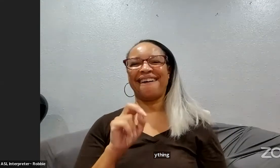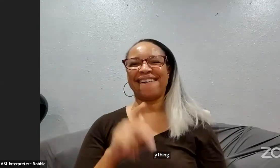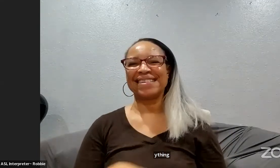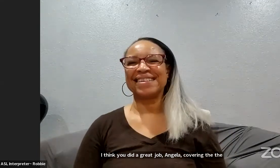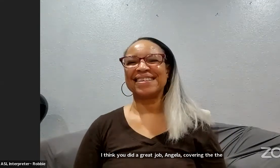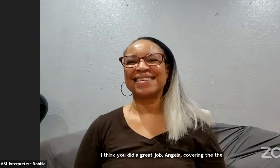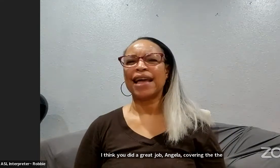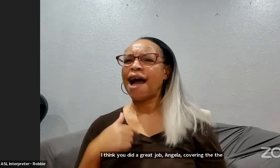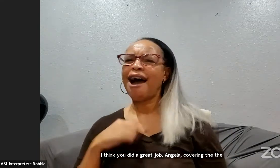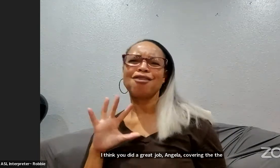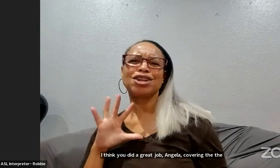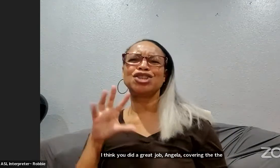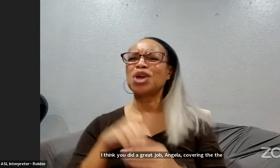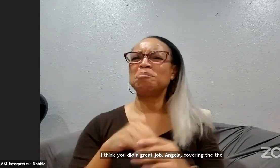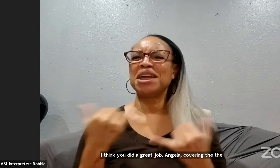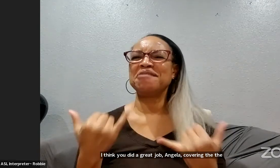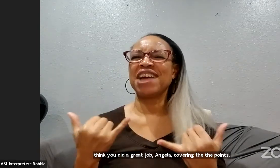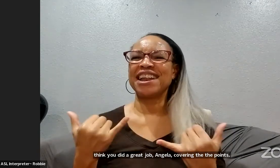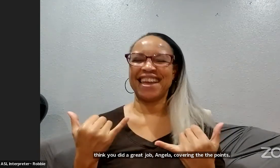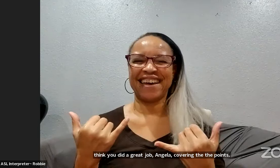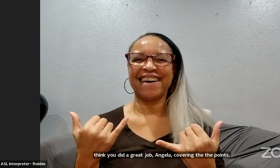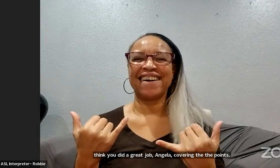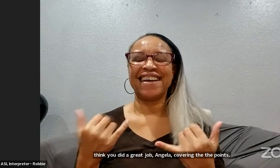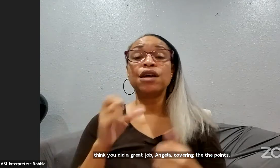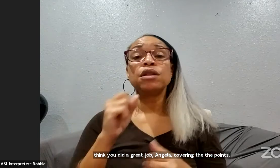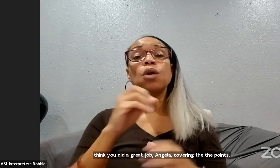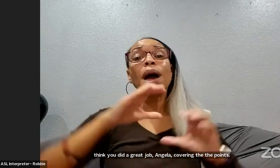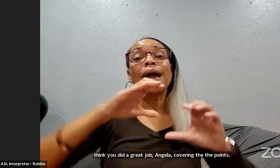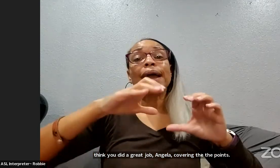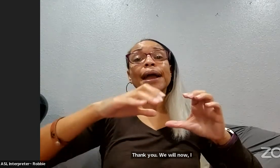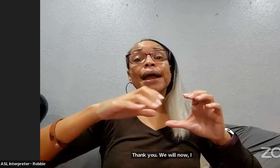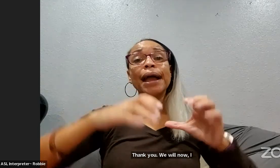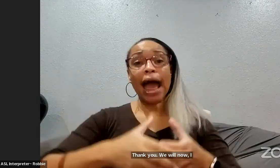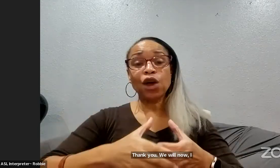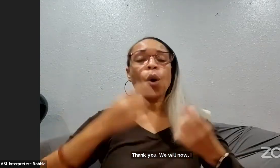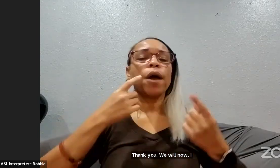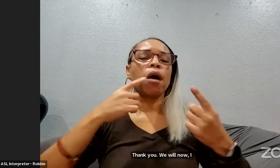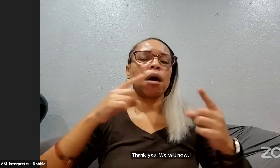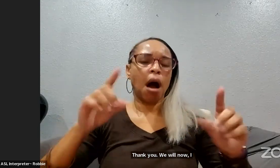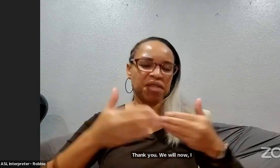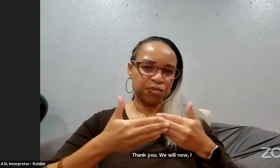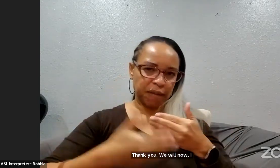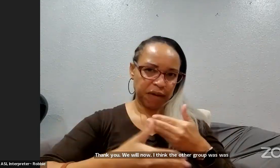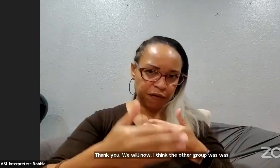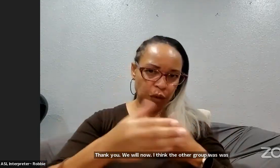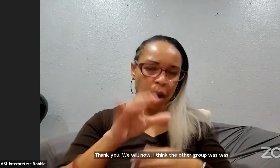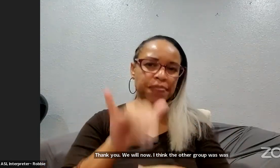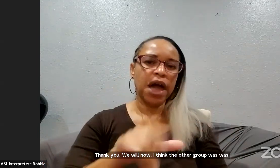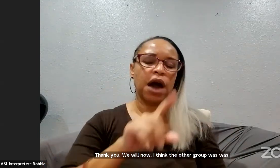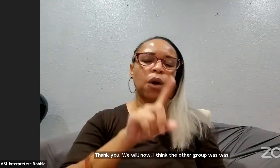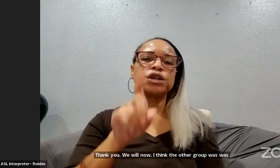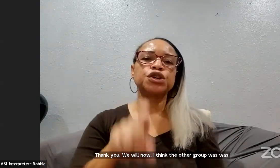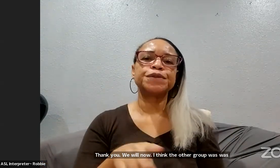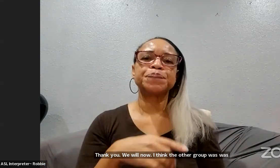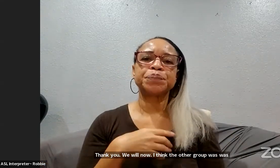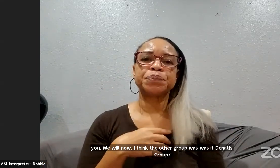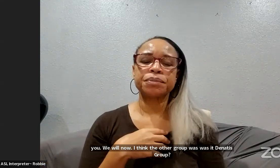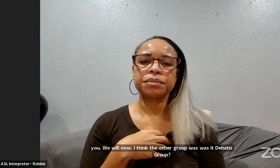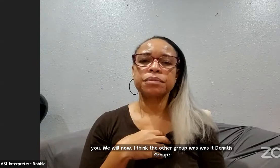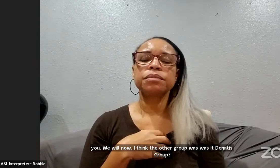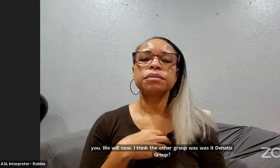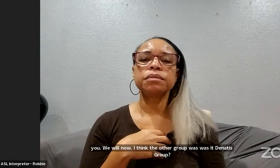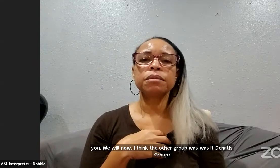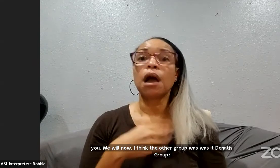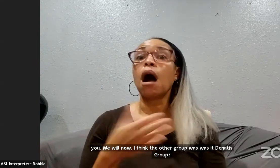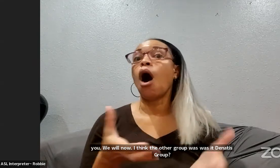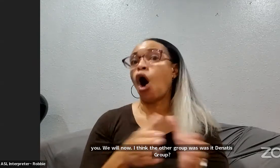jump right in. What under the category of what to see accomplished moving forward, the first did, and then there was lots of